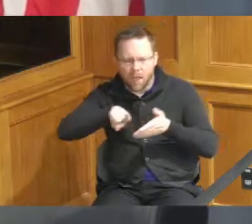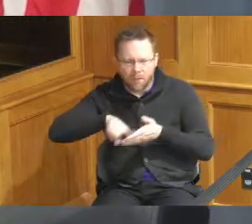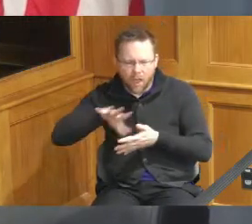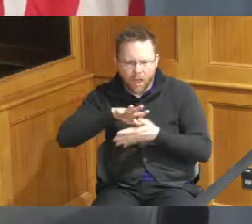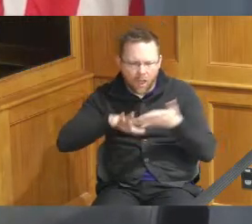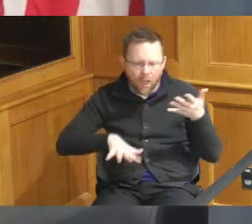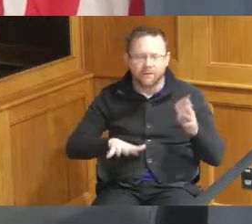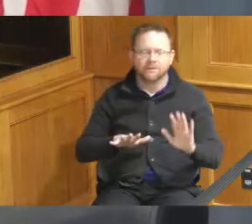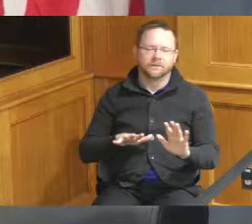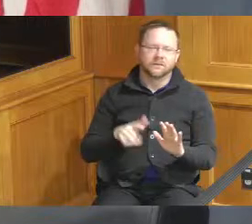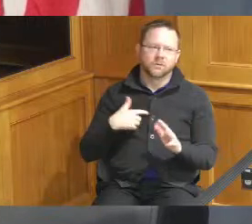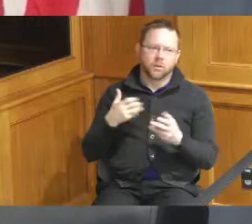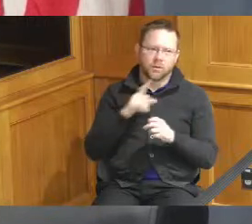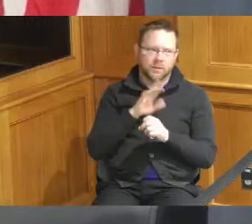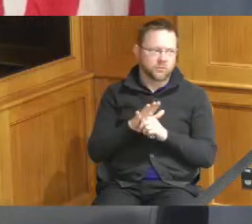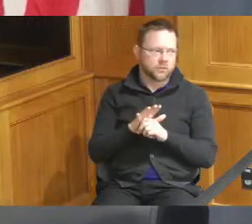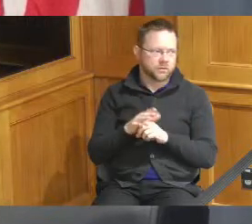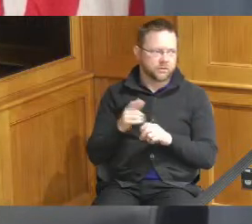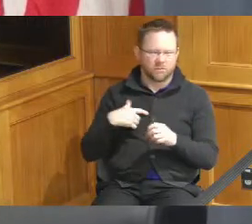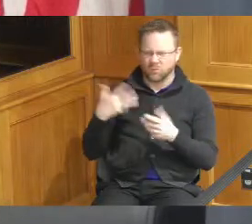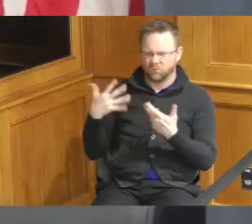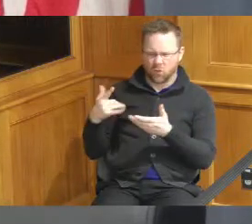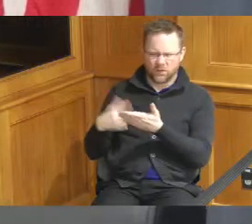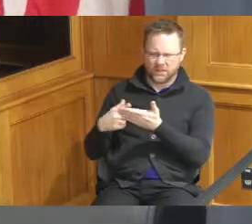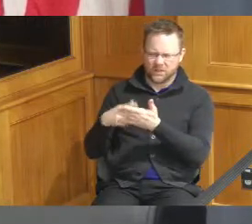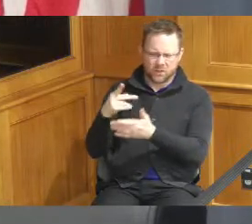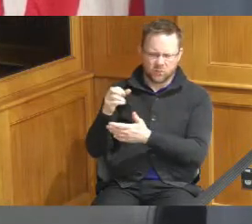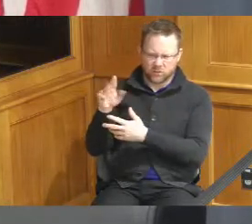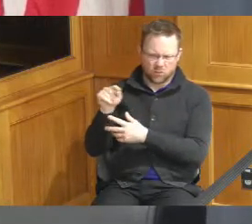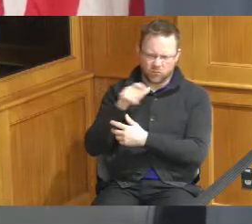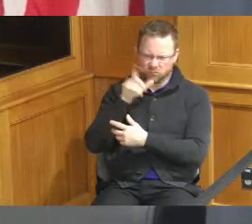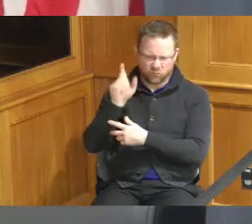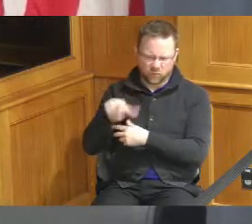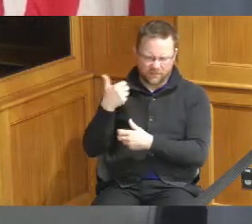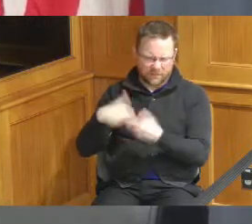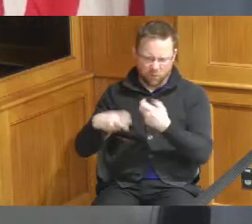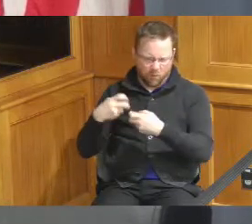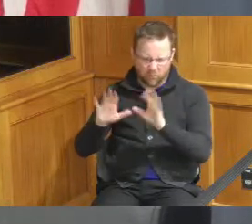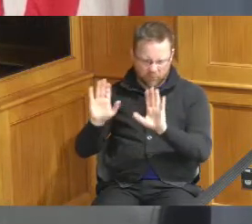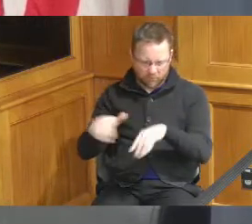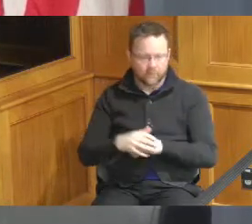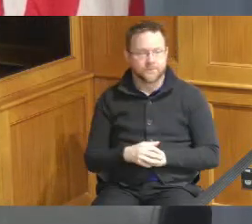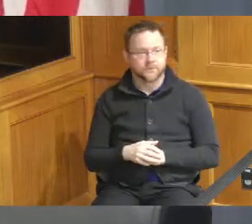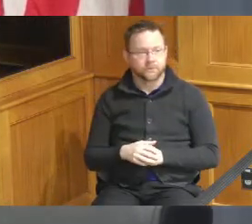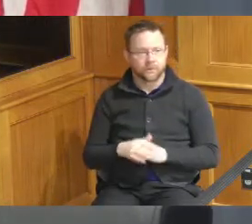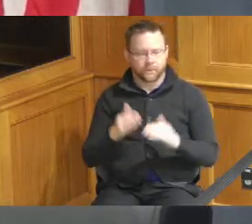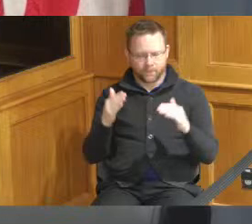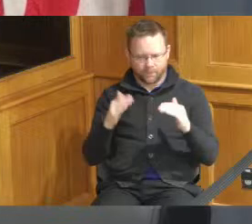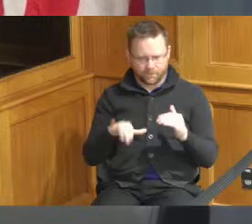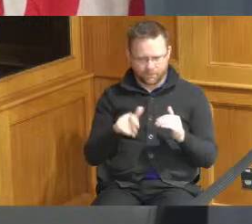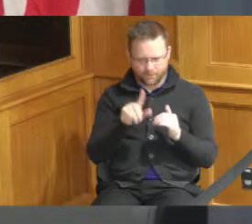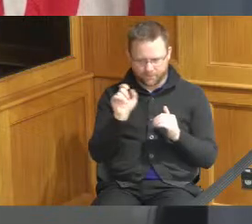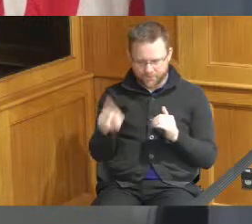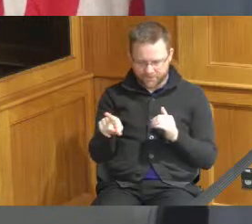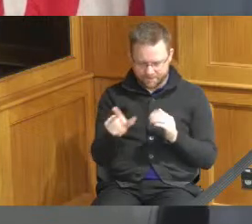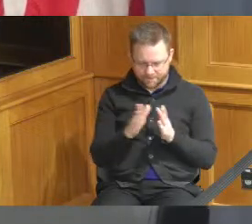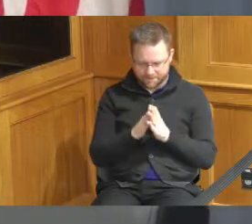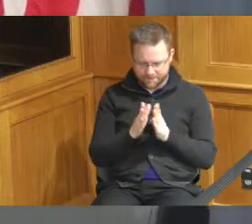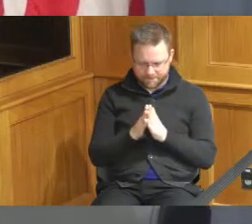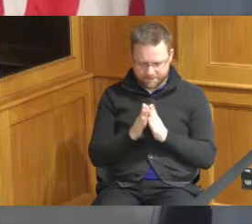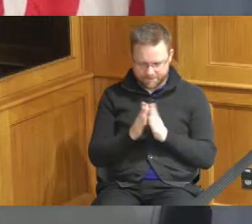So that's why I wanted to make sure, is it in the package? There shouldn't be any issues there. Okay, and then I had another question on